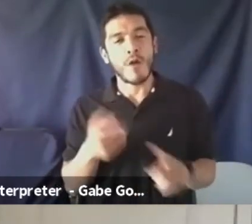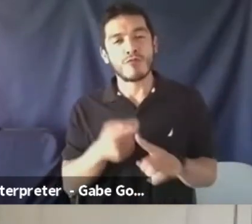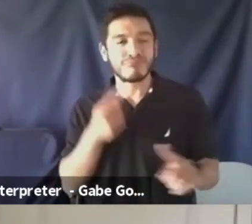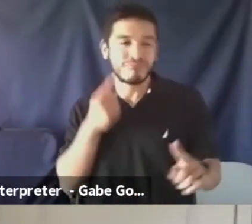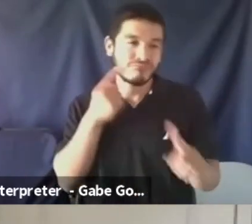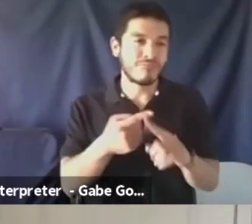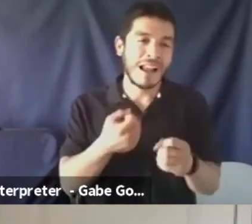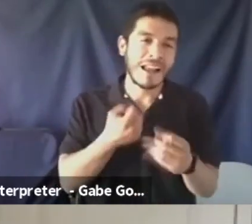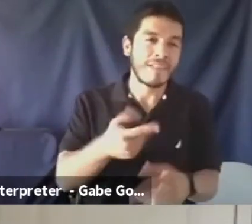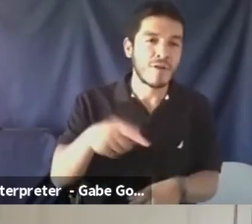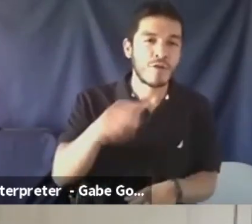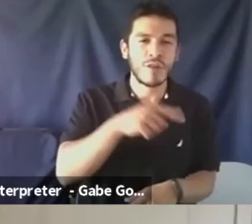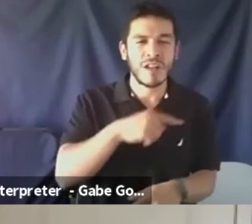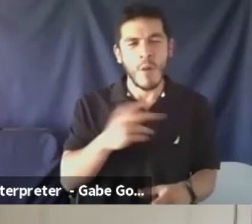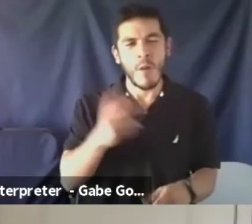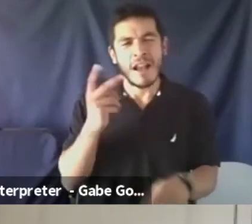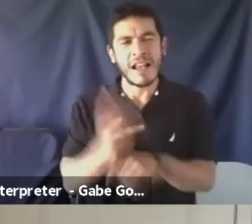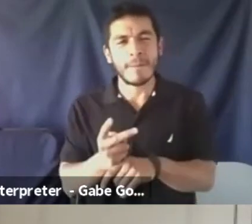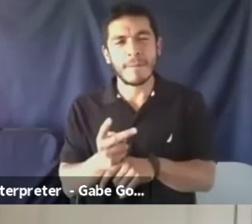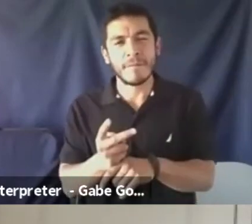to keep it